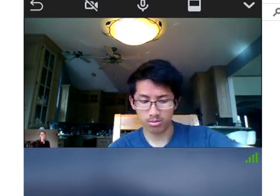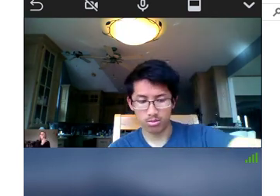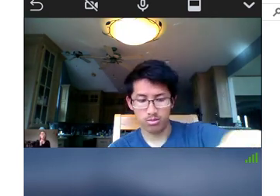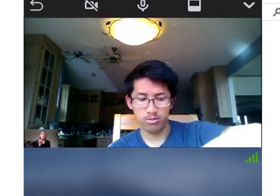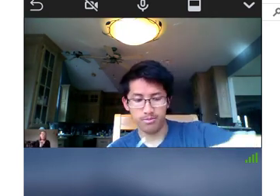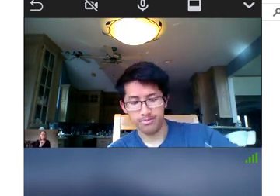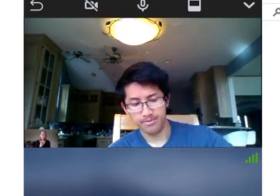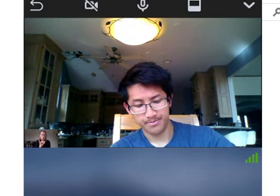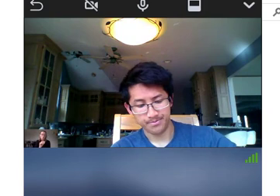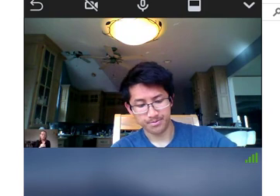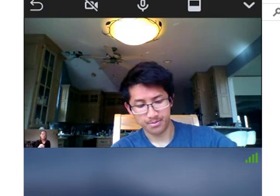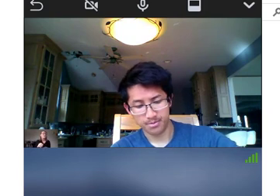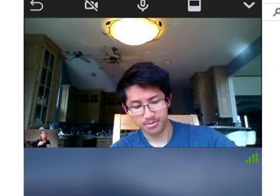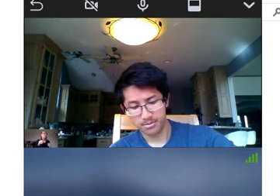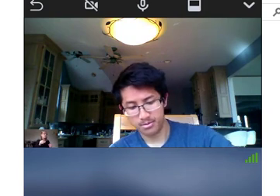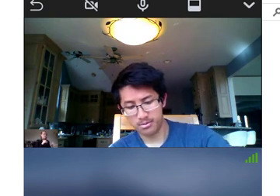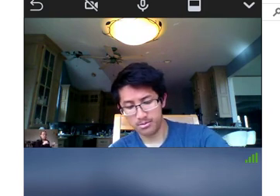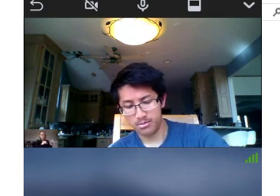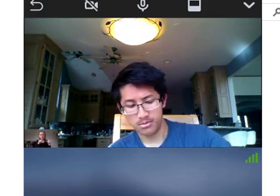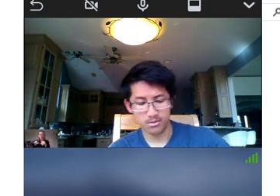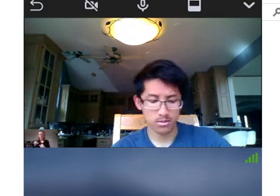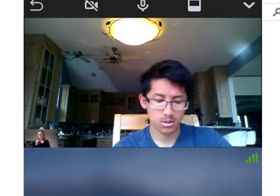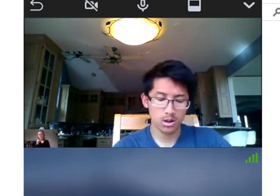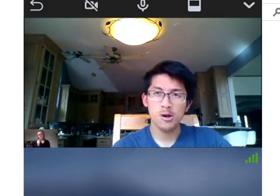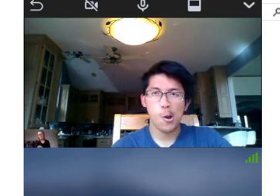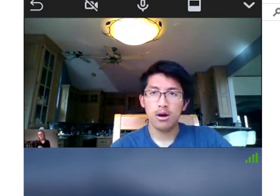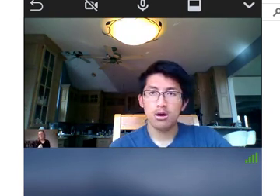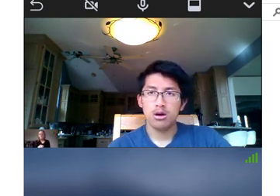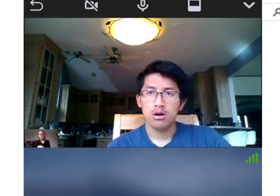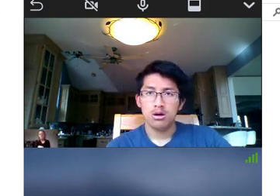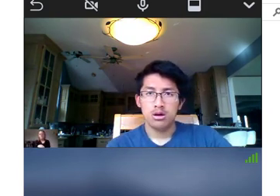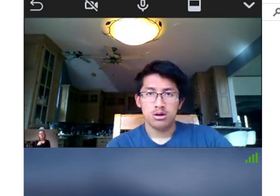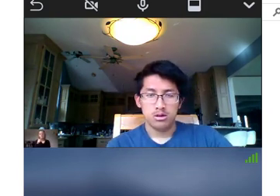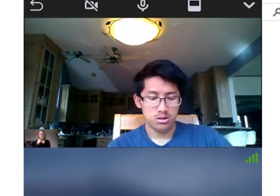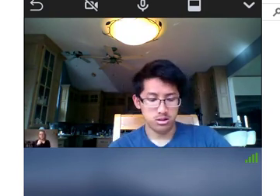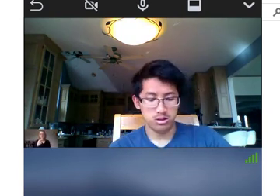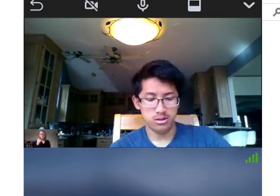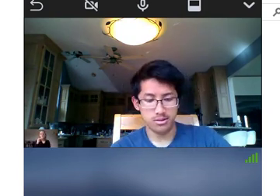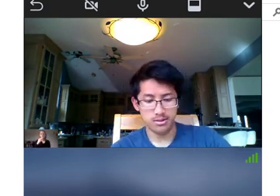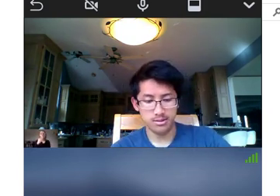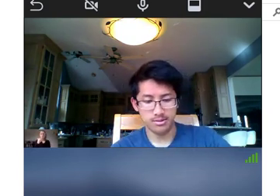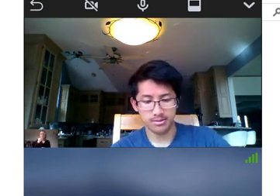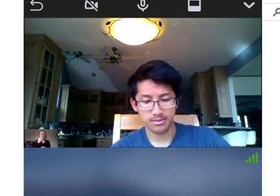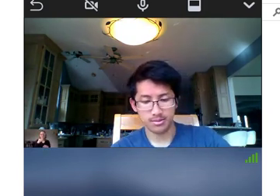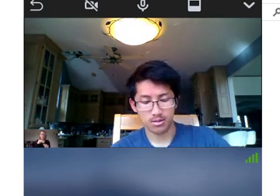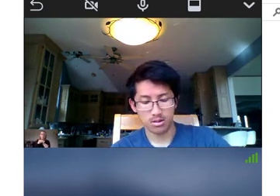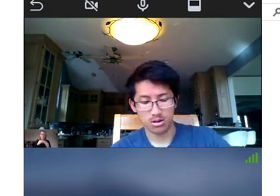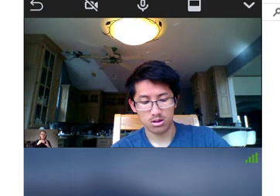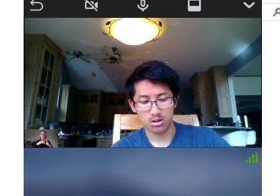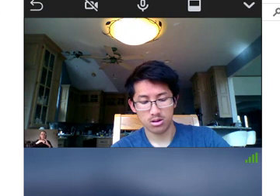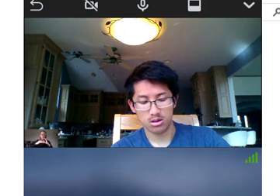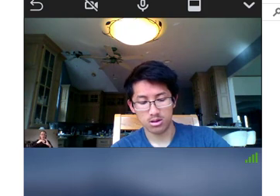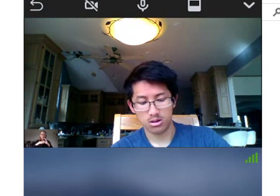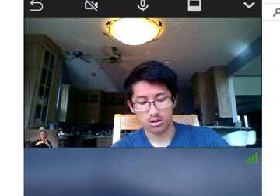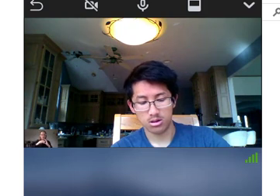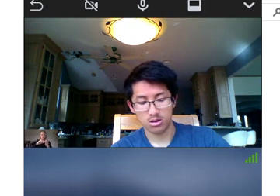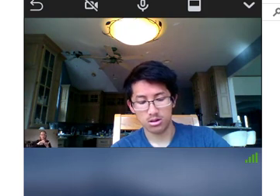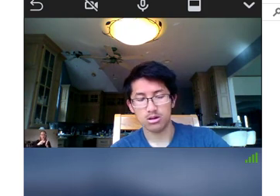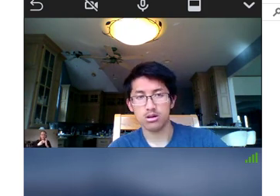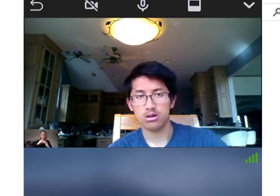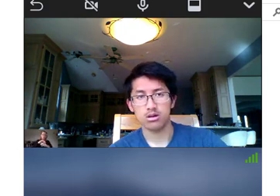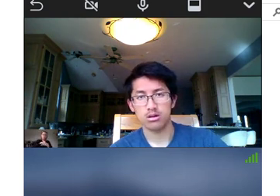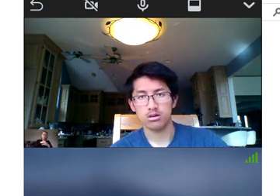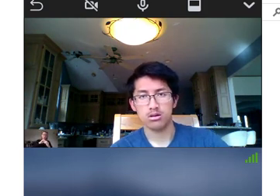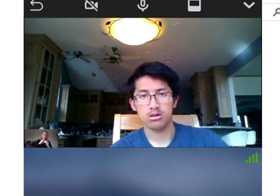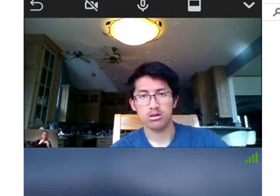would look like. Again, if we're heating up the fluid. So here, the surface temperature of our pipe is higher than the fluid temperature. But this temperature difference,